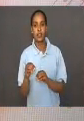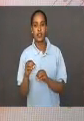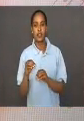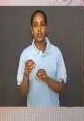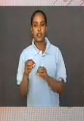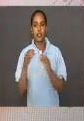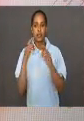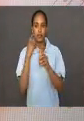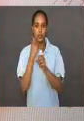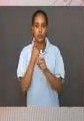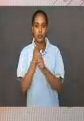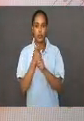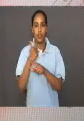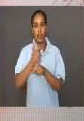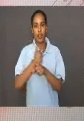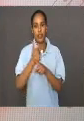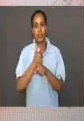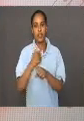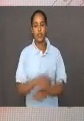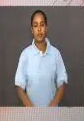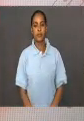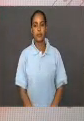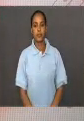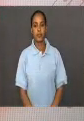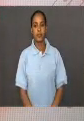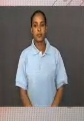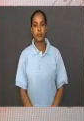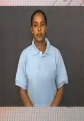Students, let us do an activity.